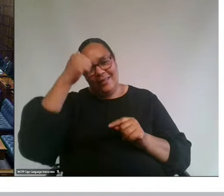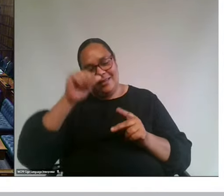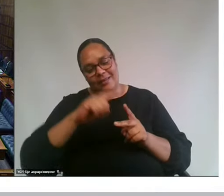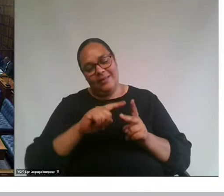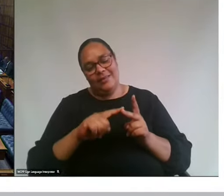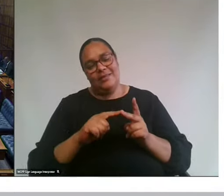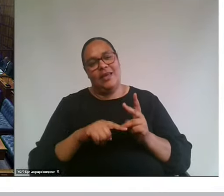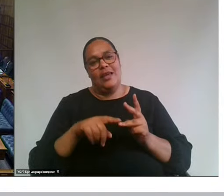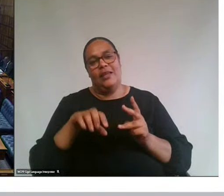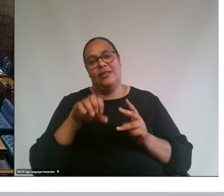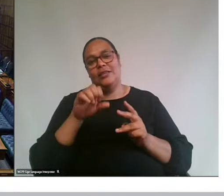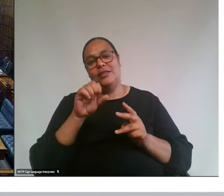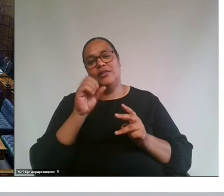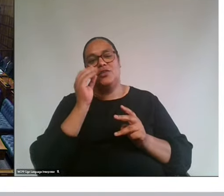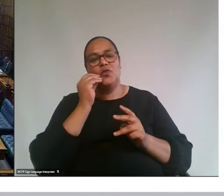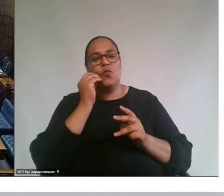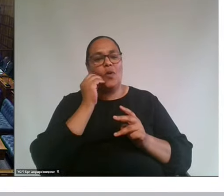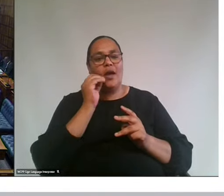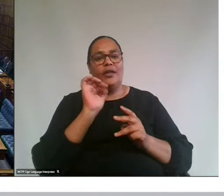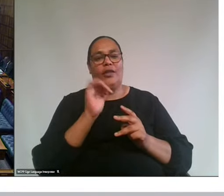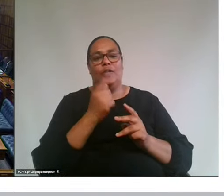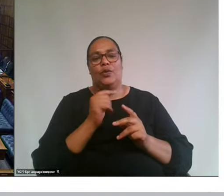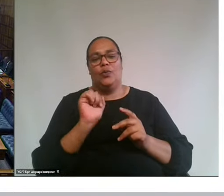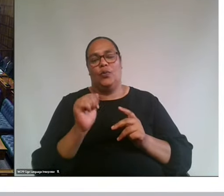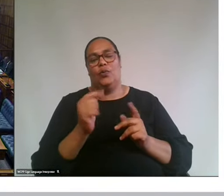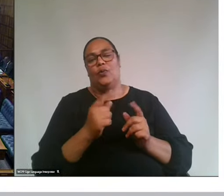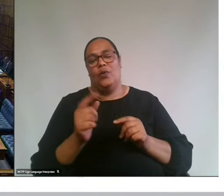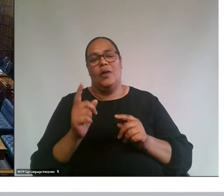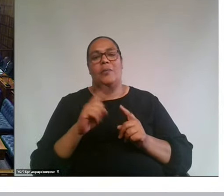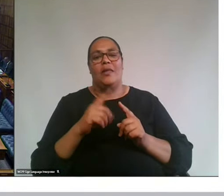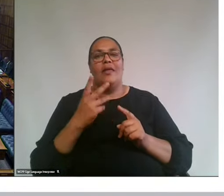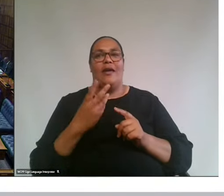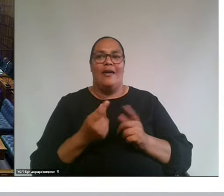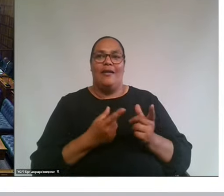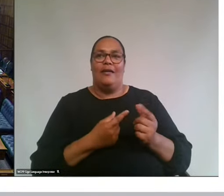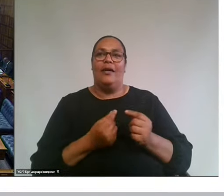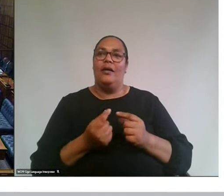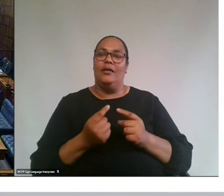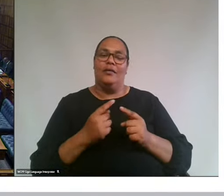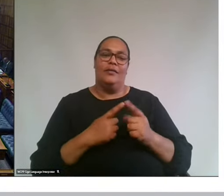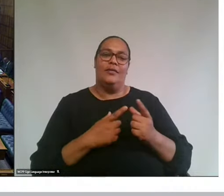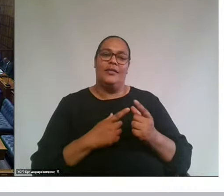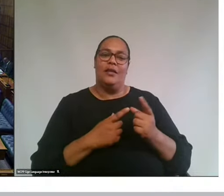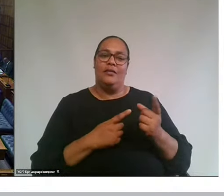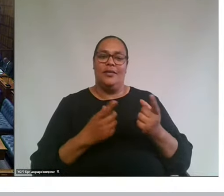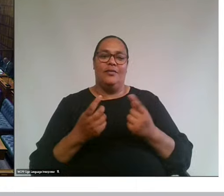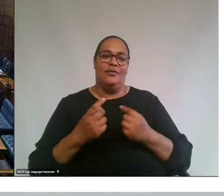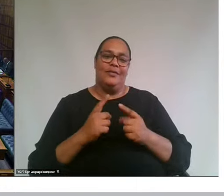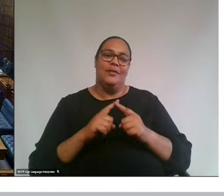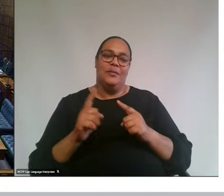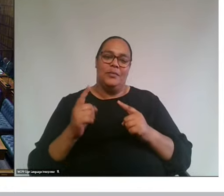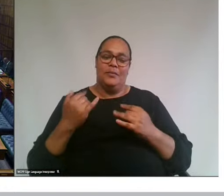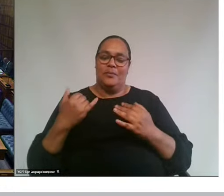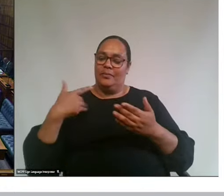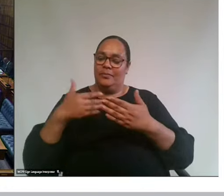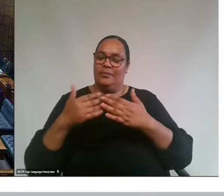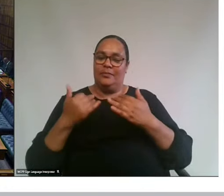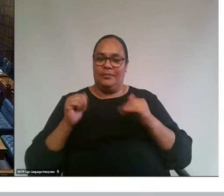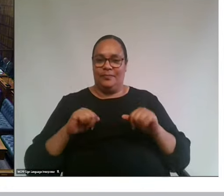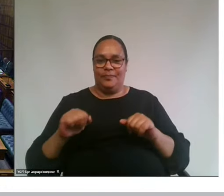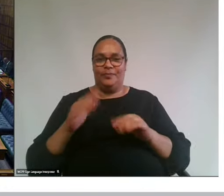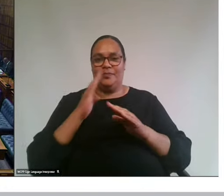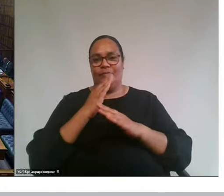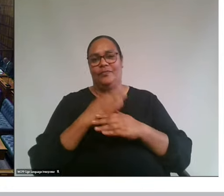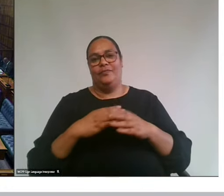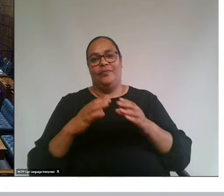as Tuan did inan Automotive as he said so there is precedent for this um as well as possibly the private